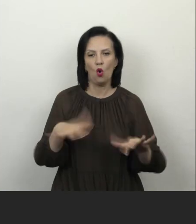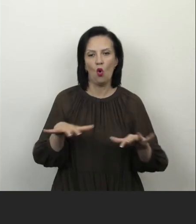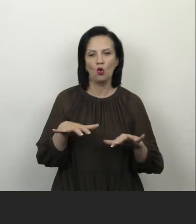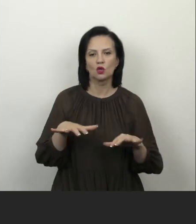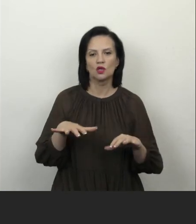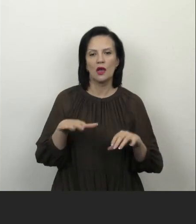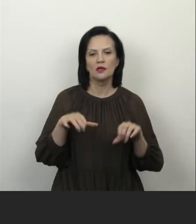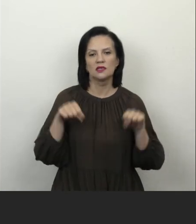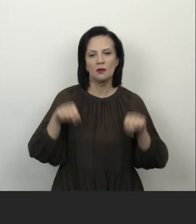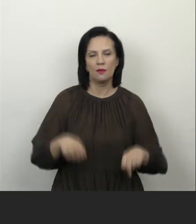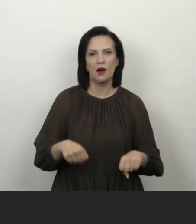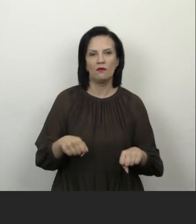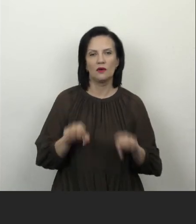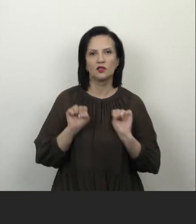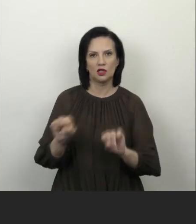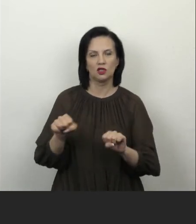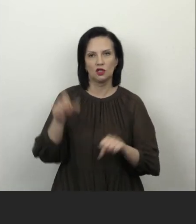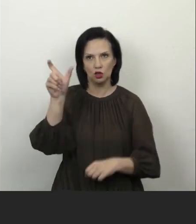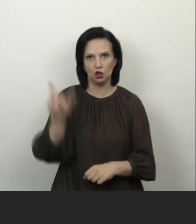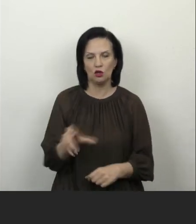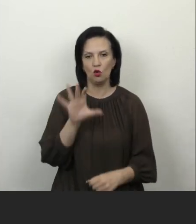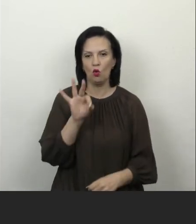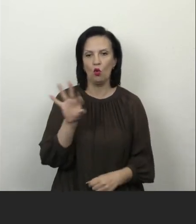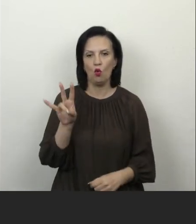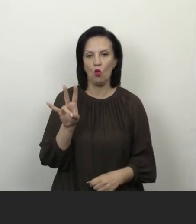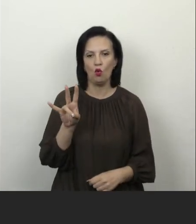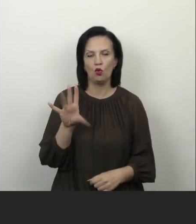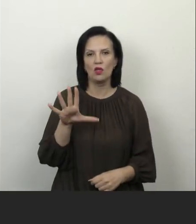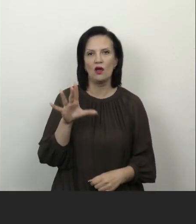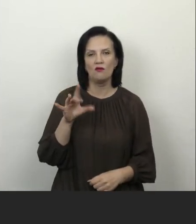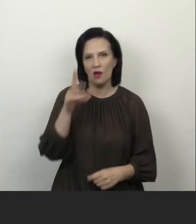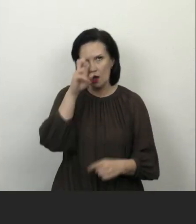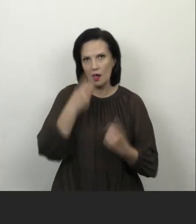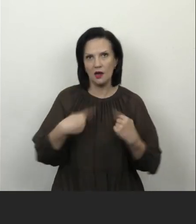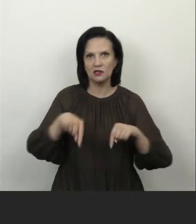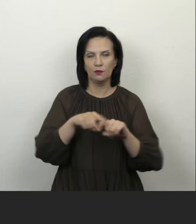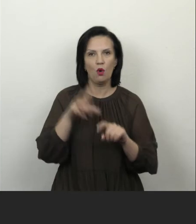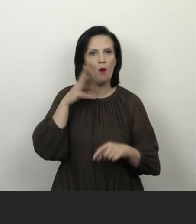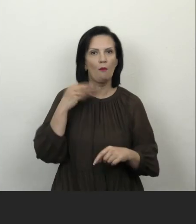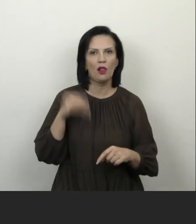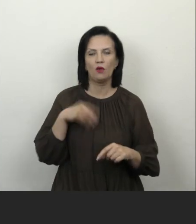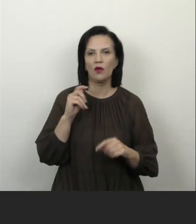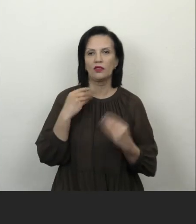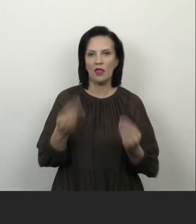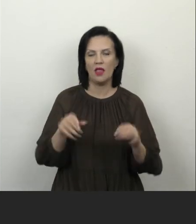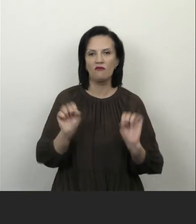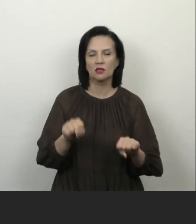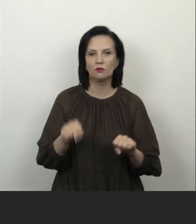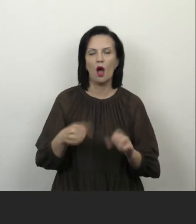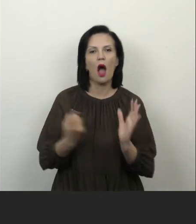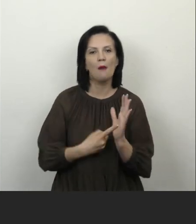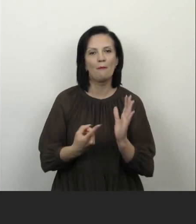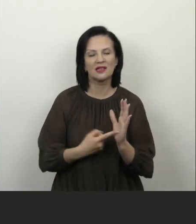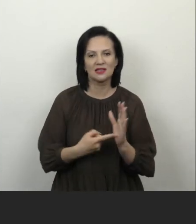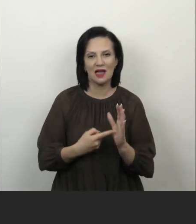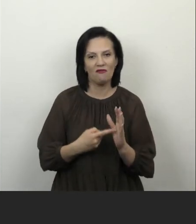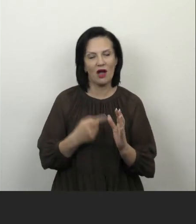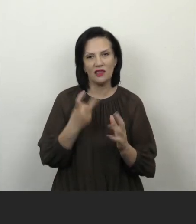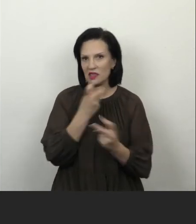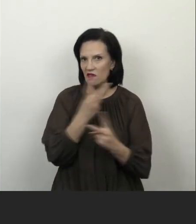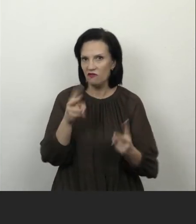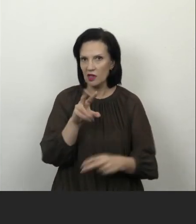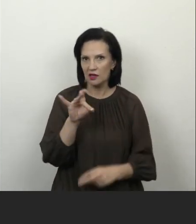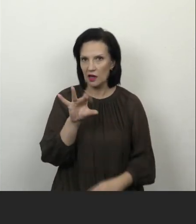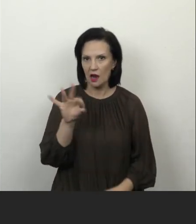negotiations with the European Court of Human Rights, in this case, Republic of Moldova